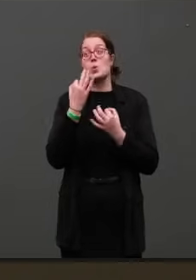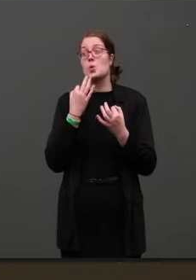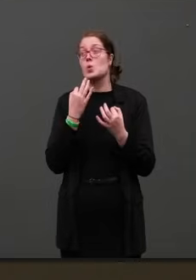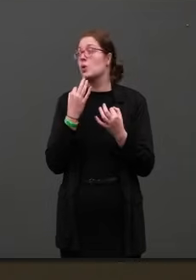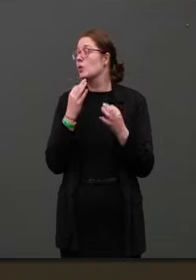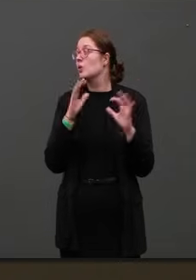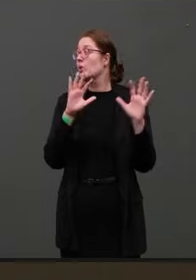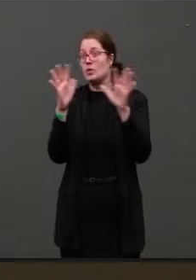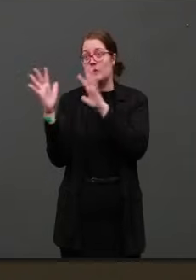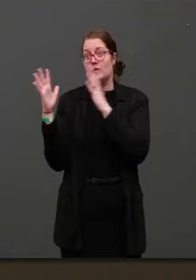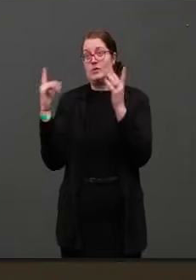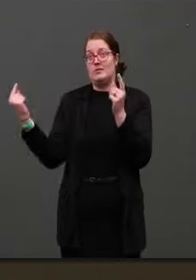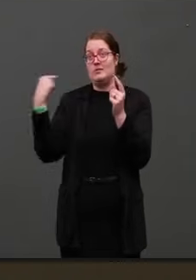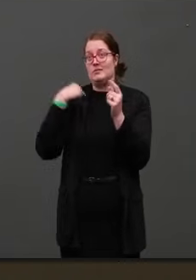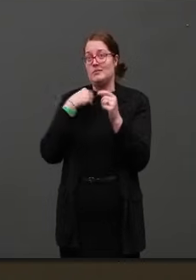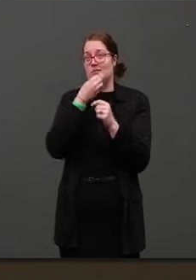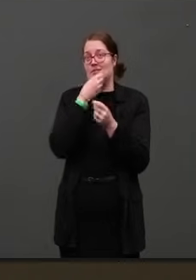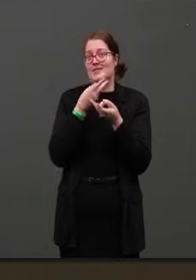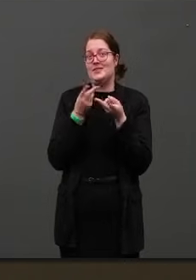for the wonderful BSL interpreters?